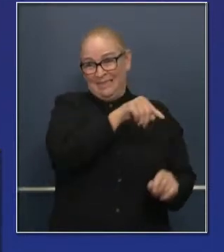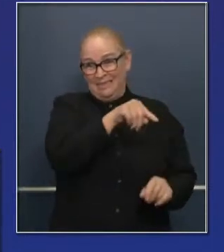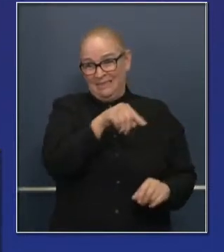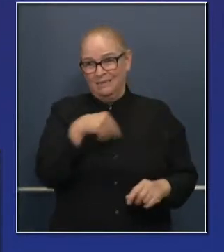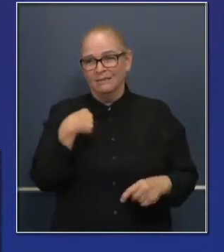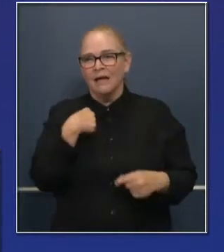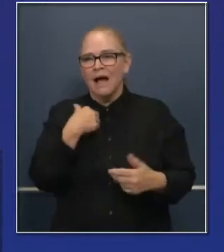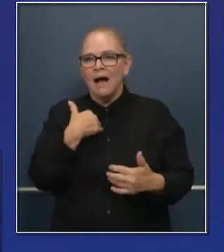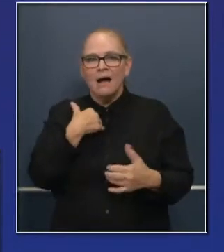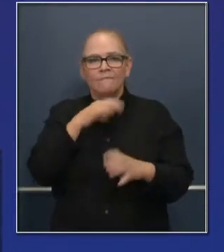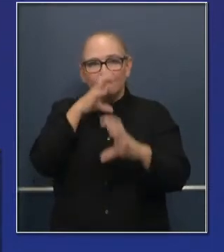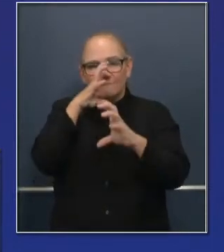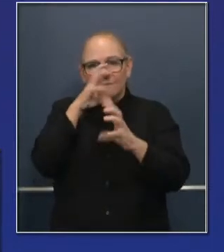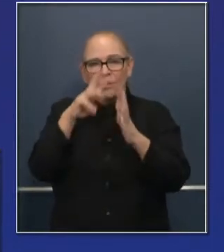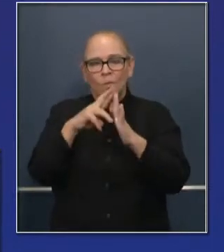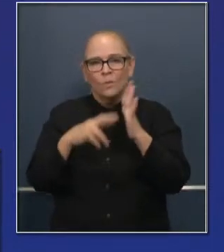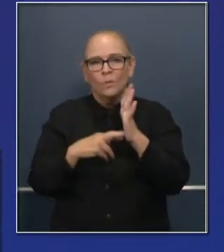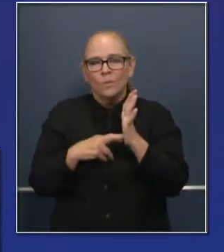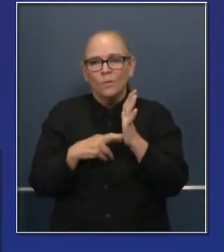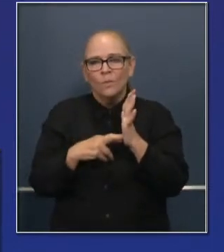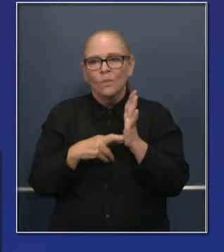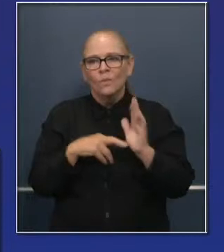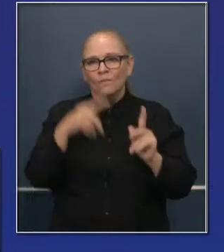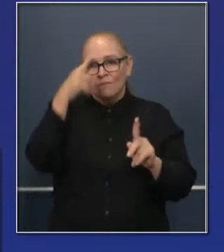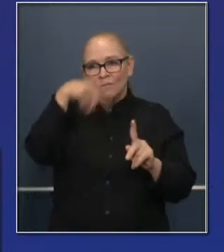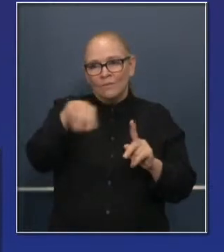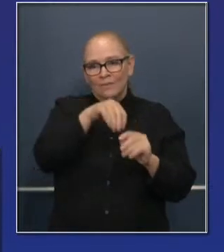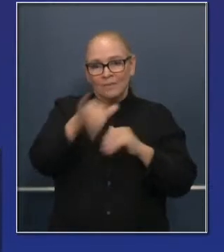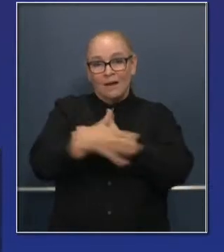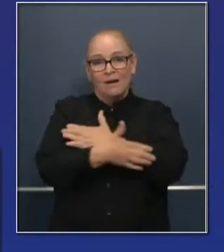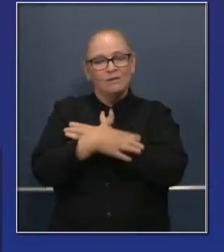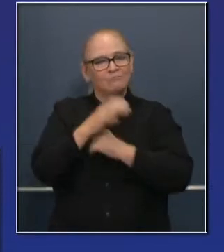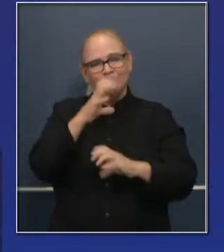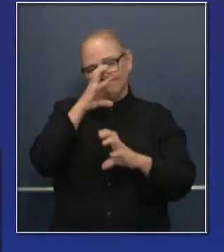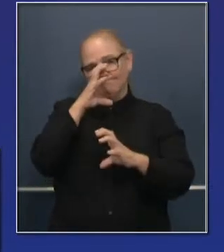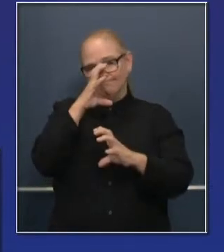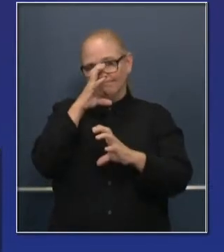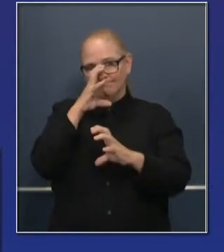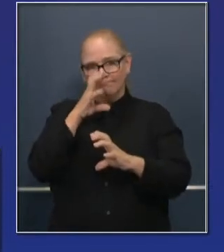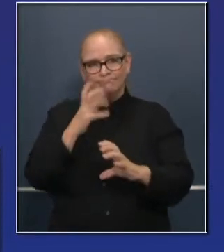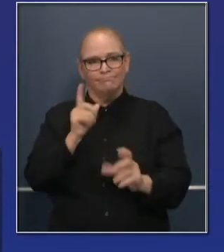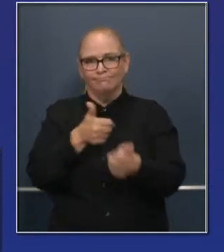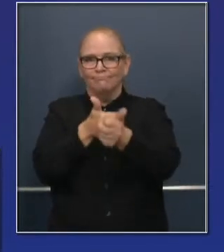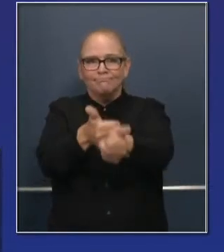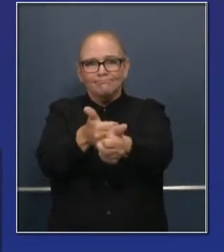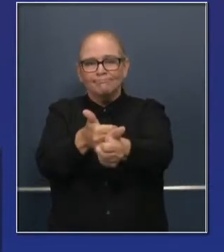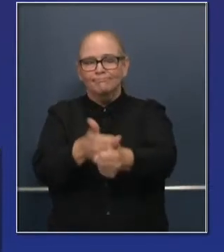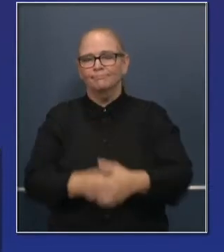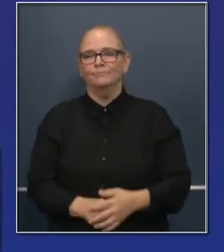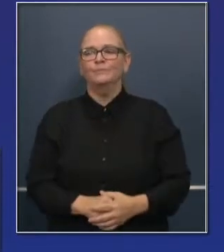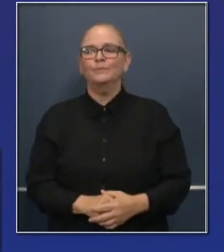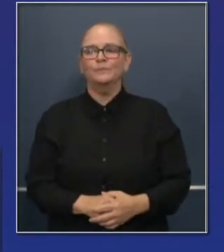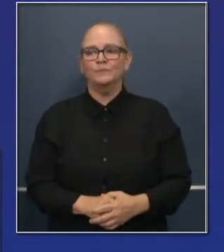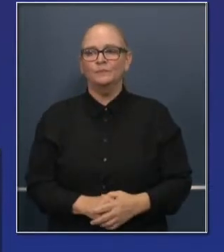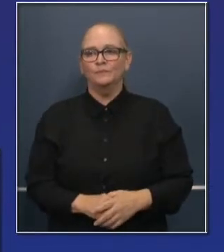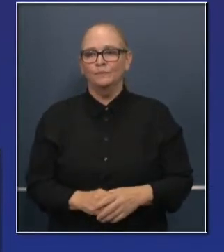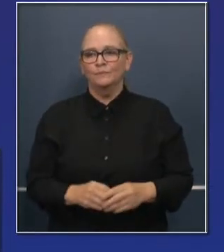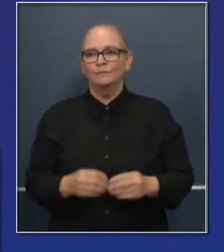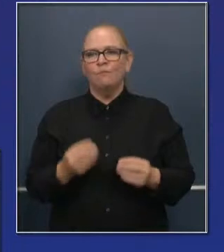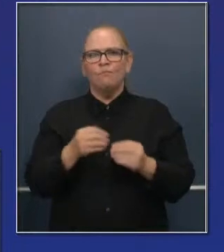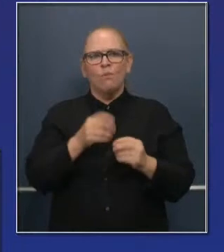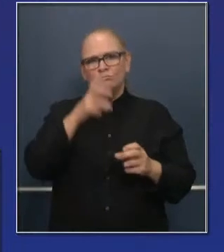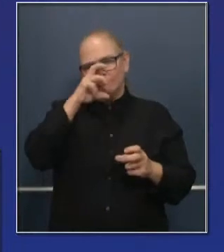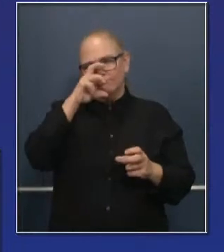out, more restrictive in these counties than in other counties, and certainly more restrictive as it relates to